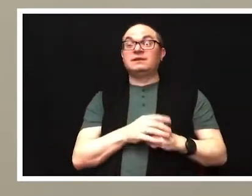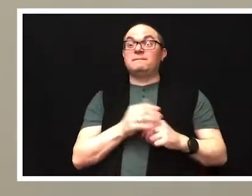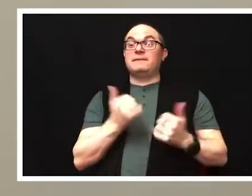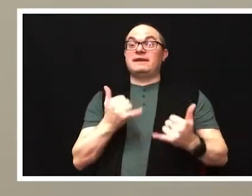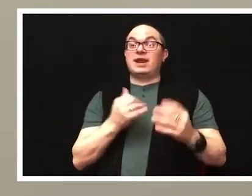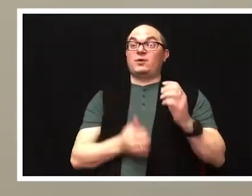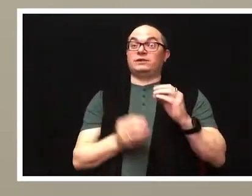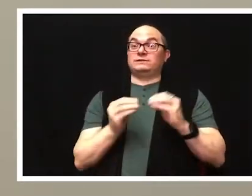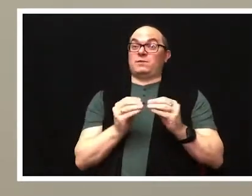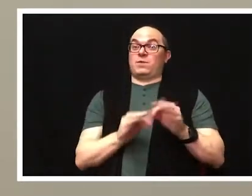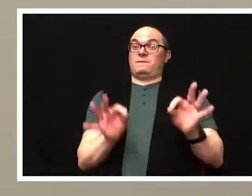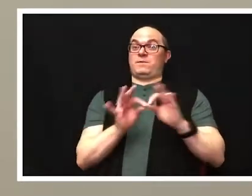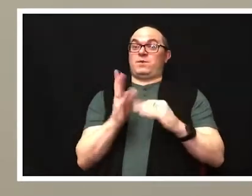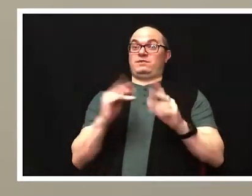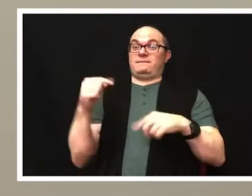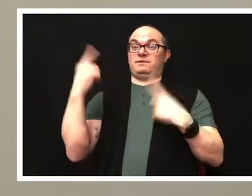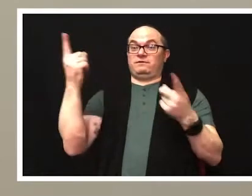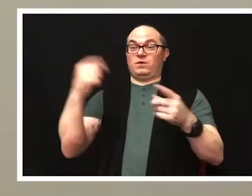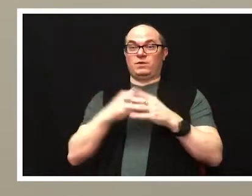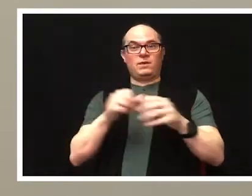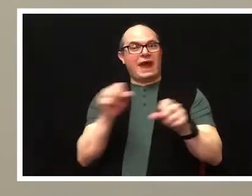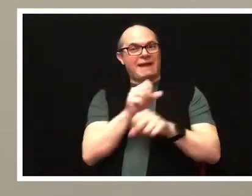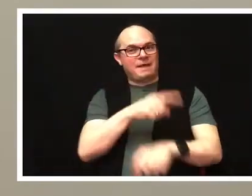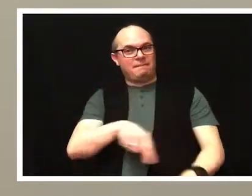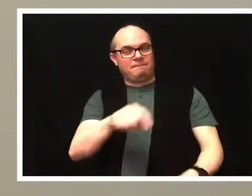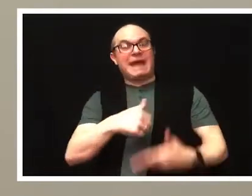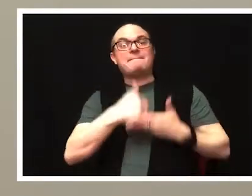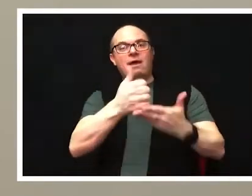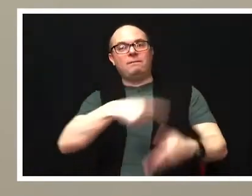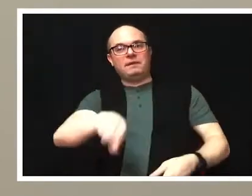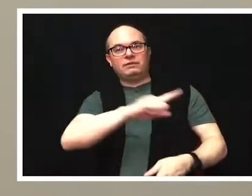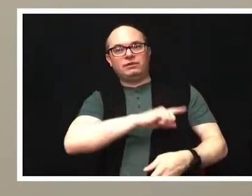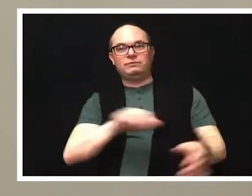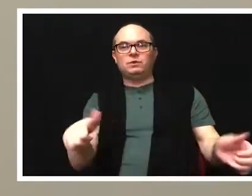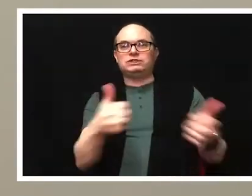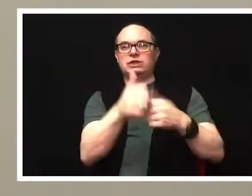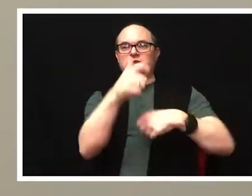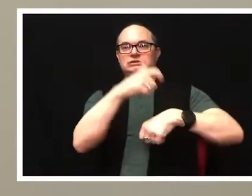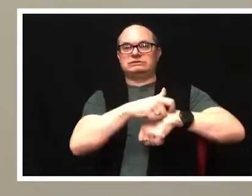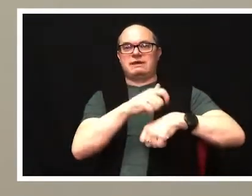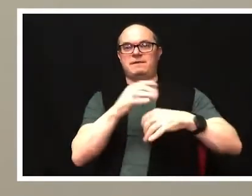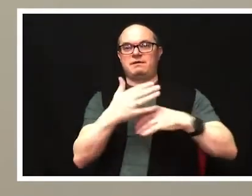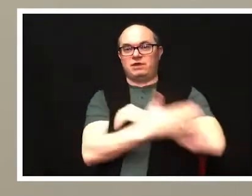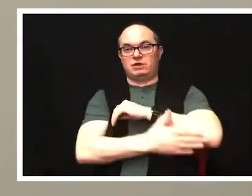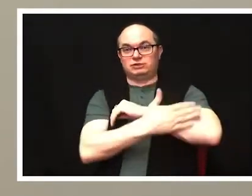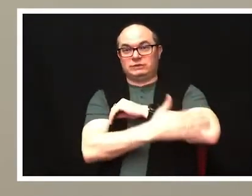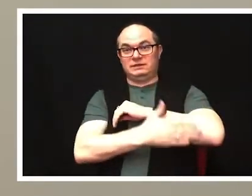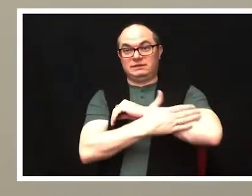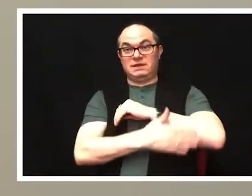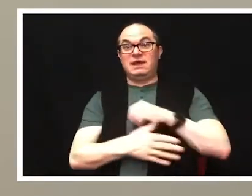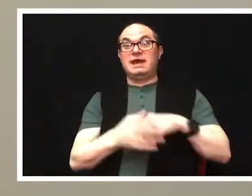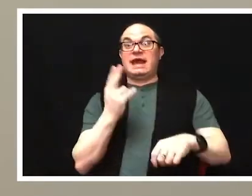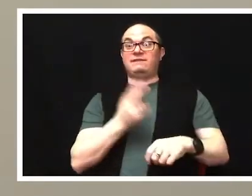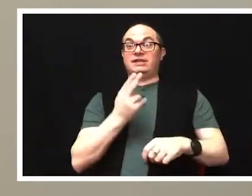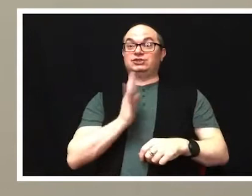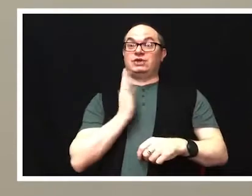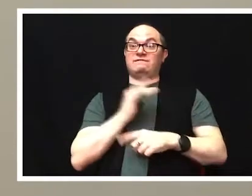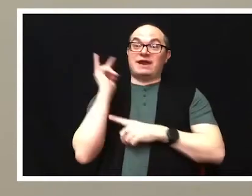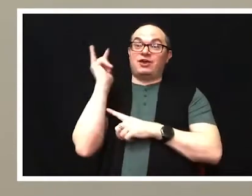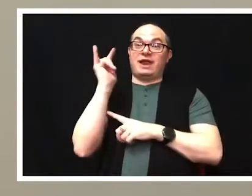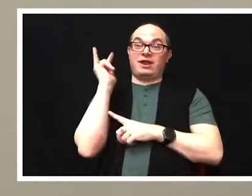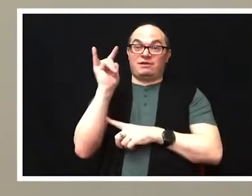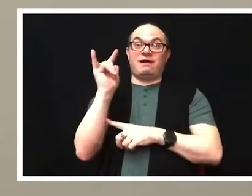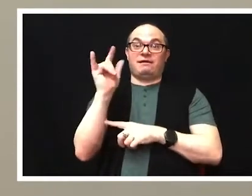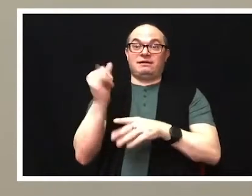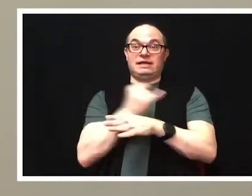it ever has. I'm helping our employees through one of the most challenging times in our country and in the history of our airline